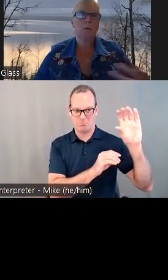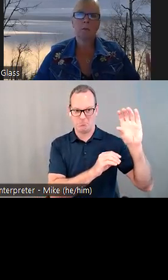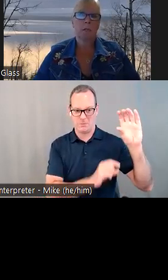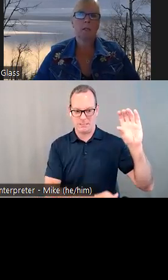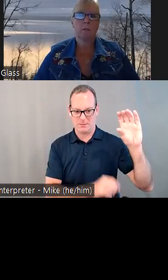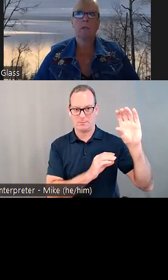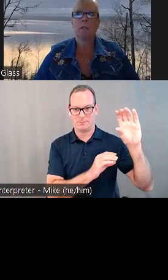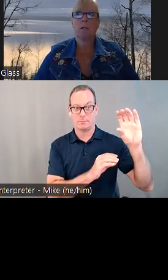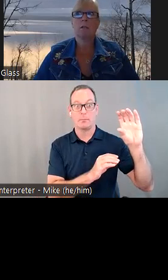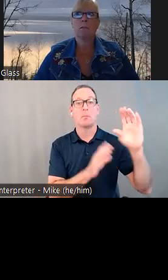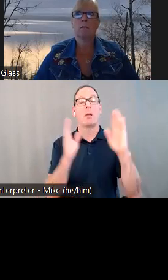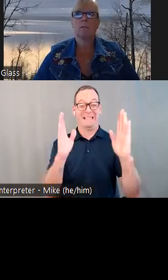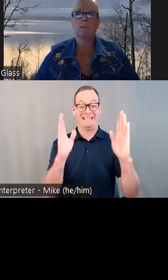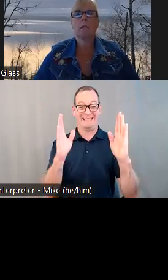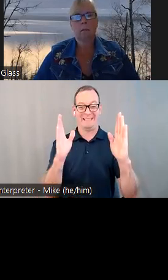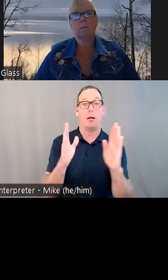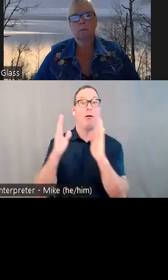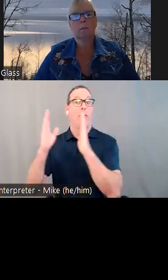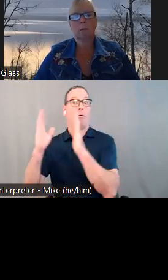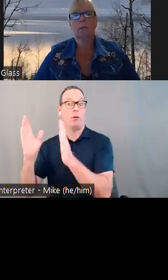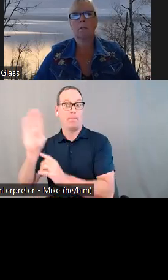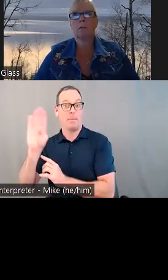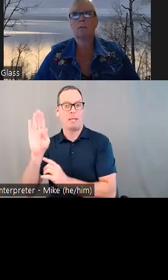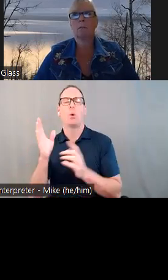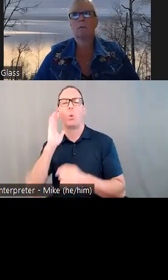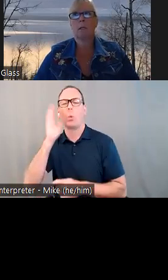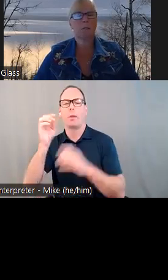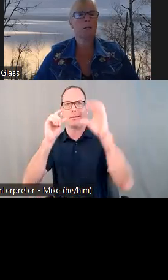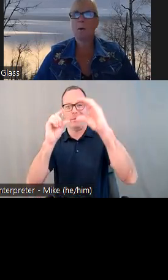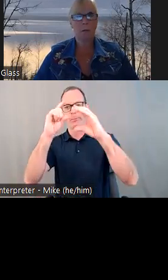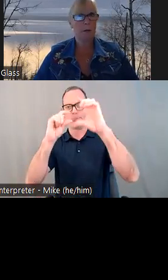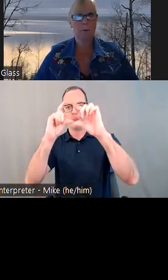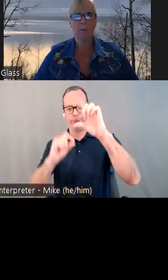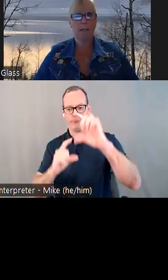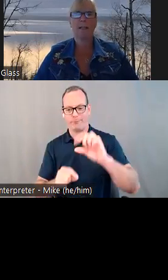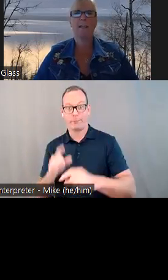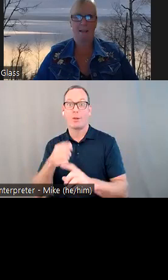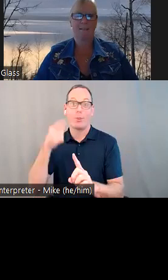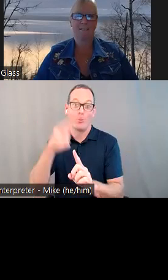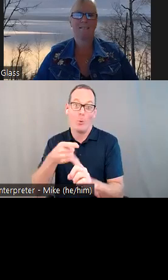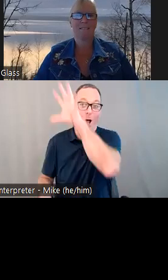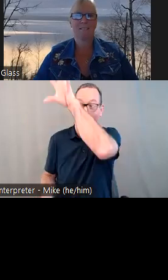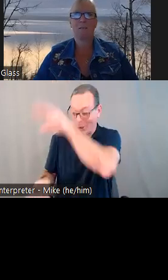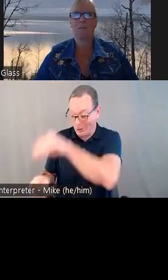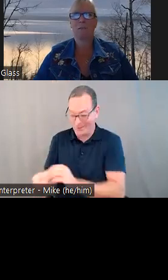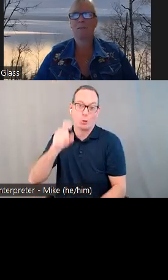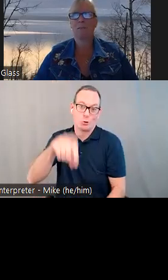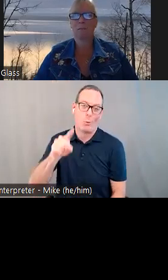2B, those percentages might change. Well, they would change so that we can still come out with 100% at the end.